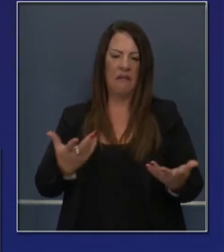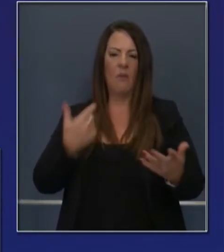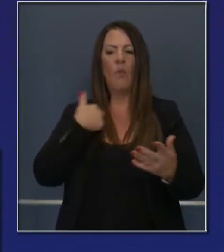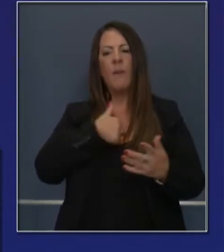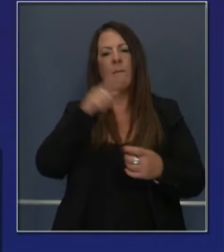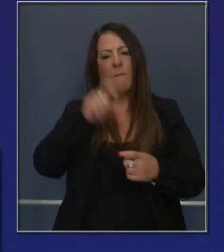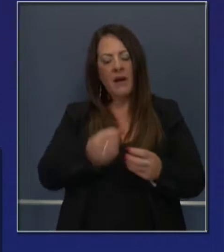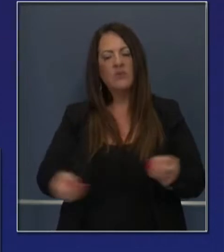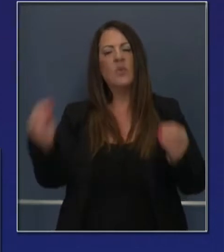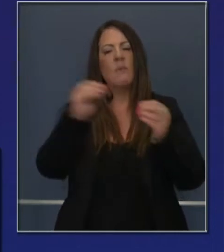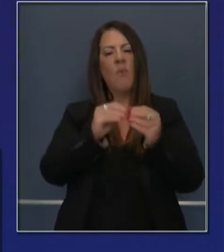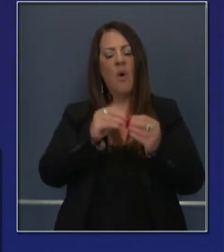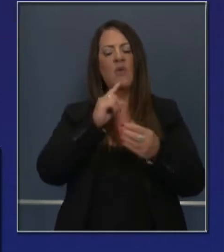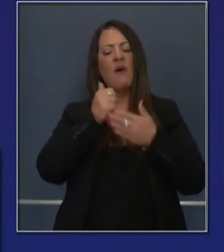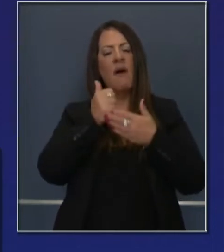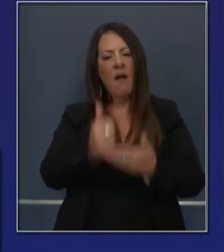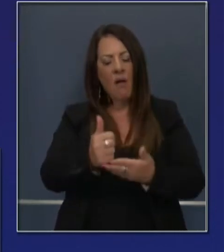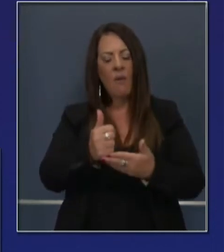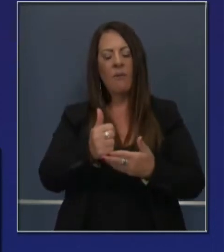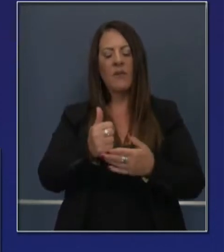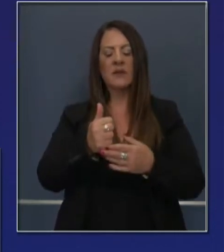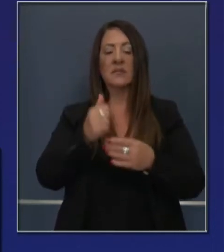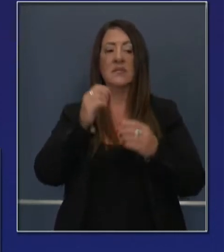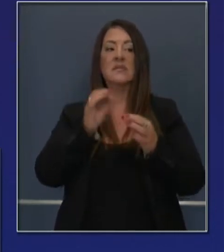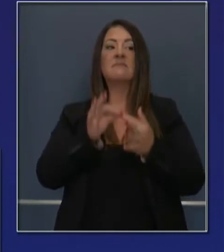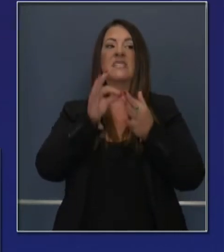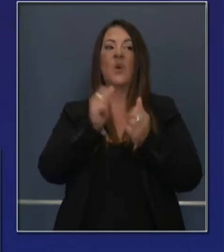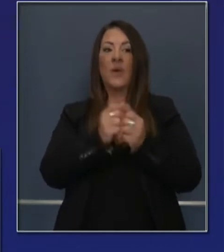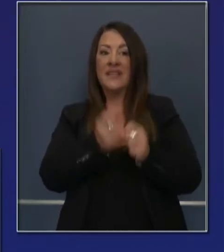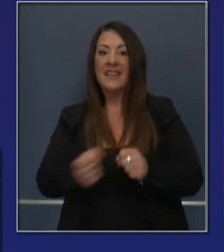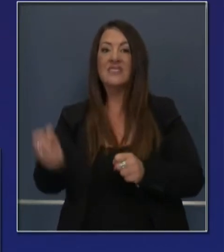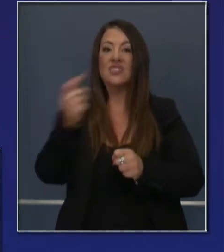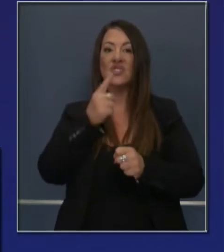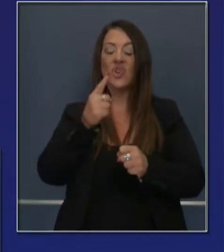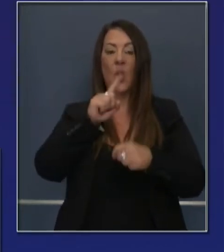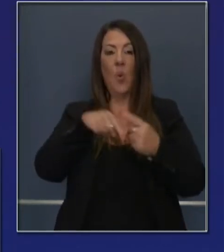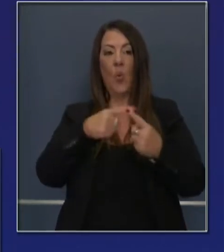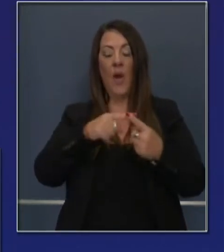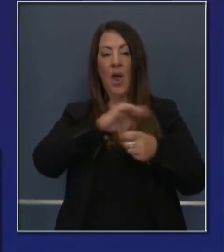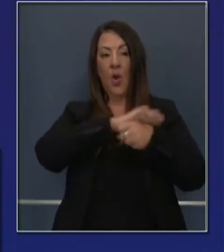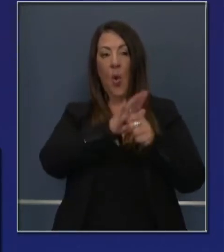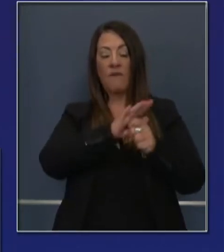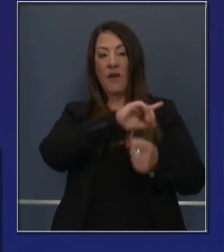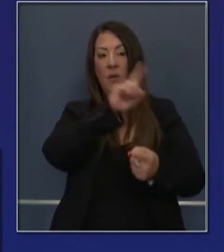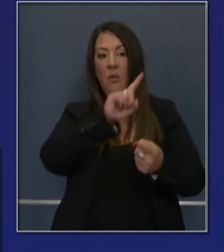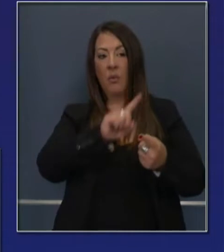particularly into the next year as we work our way out of COVID and deal with the economic